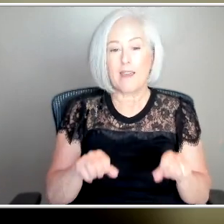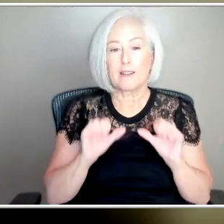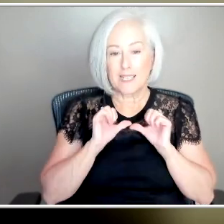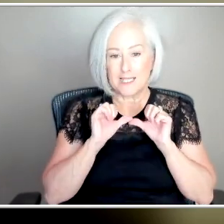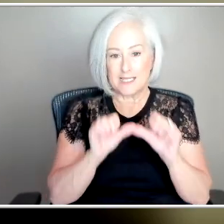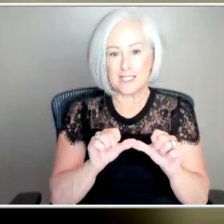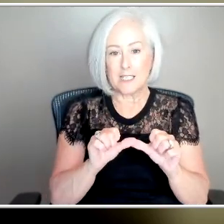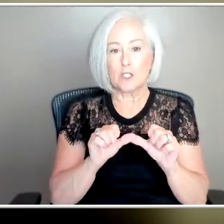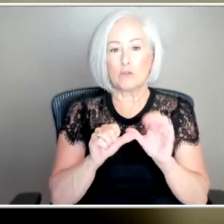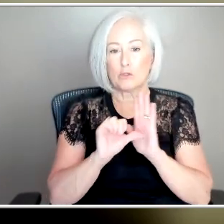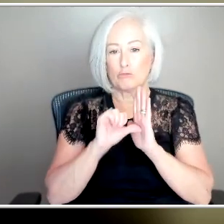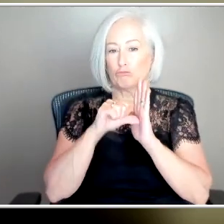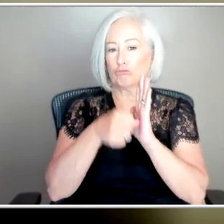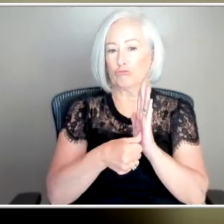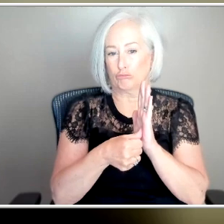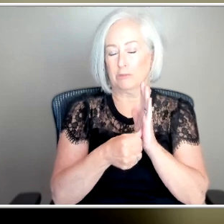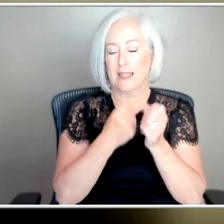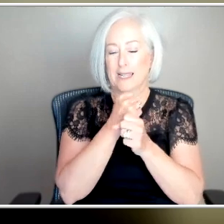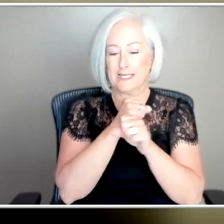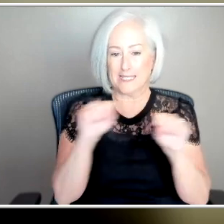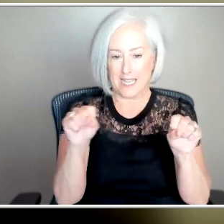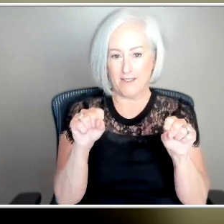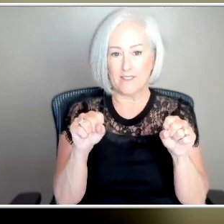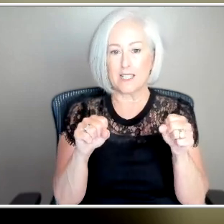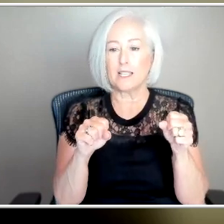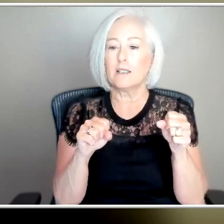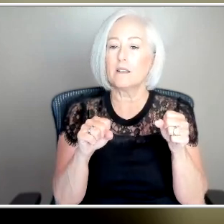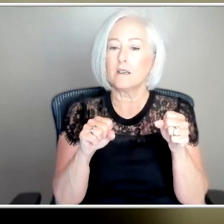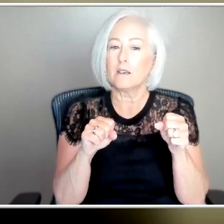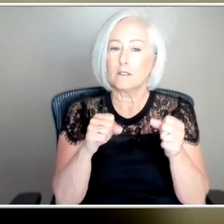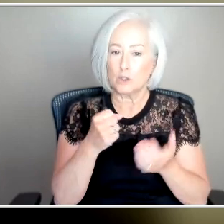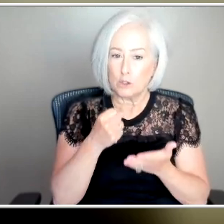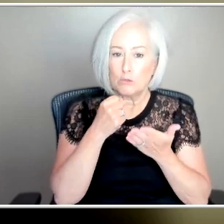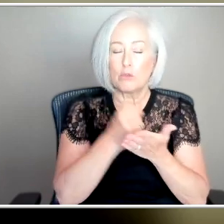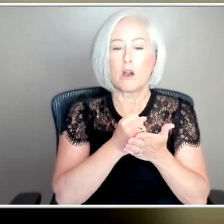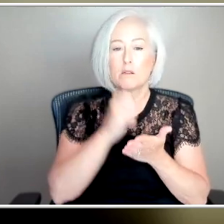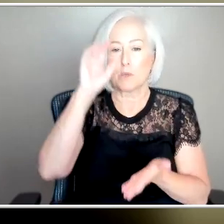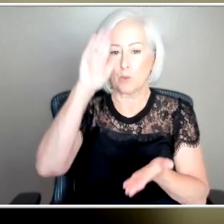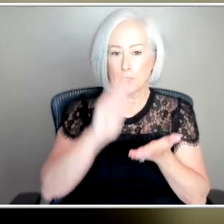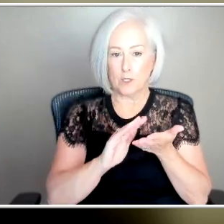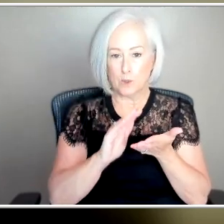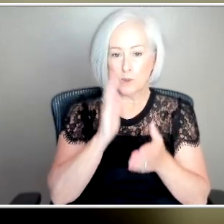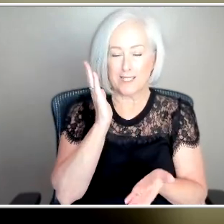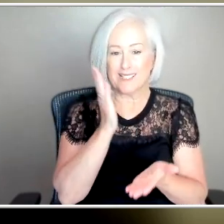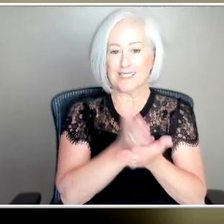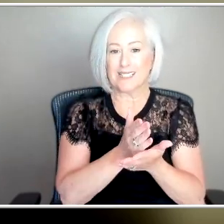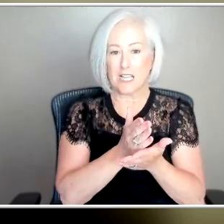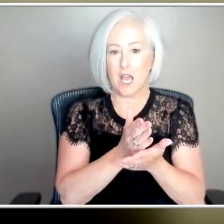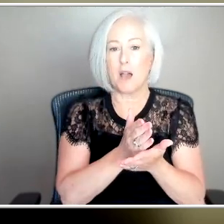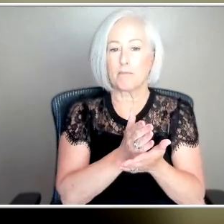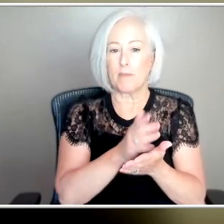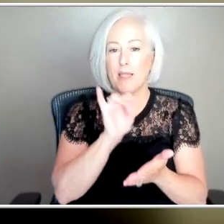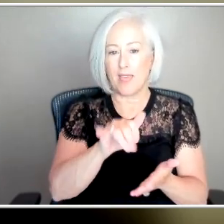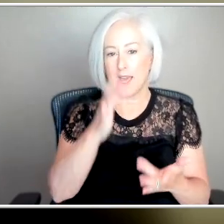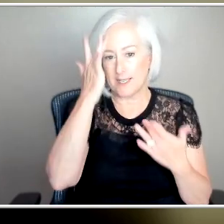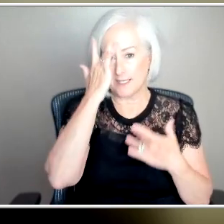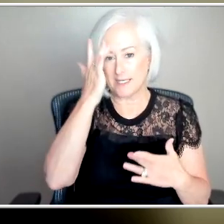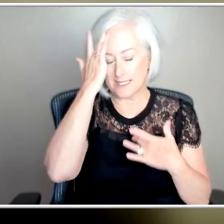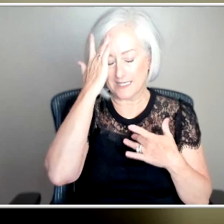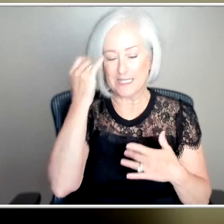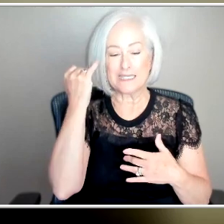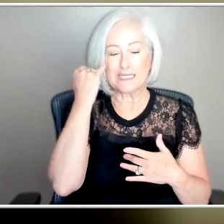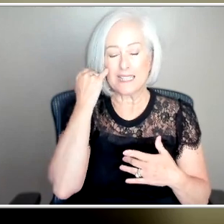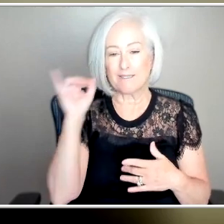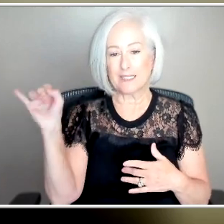safety and the efficacy of these vaccines to help reduce and stop that disease burden should you be infected, not only